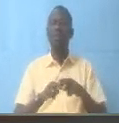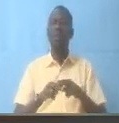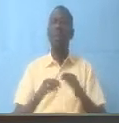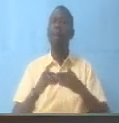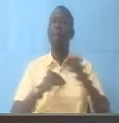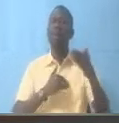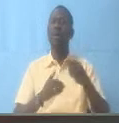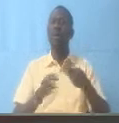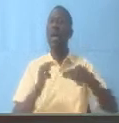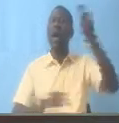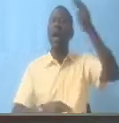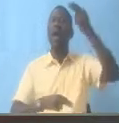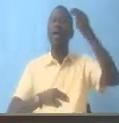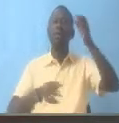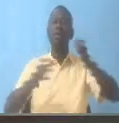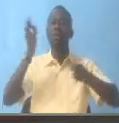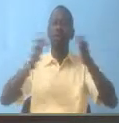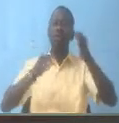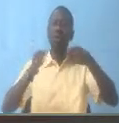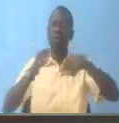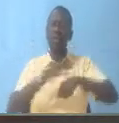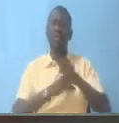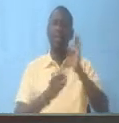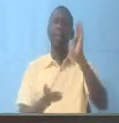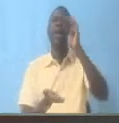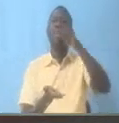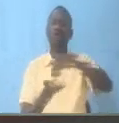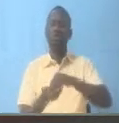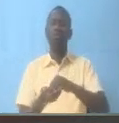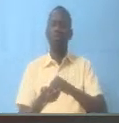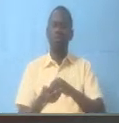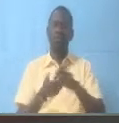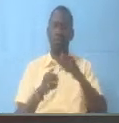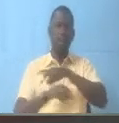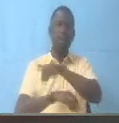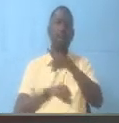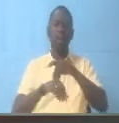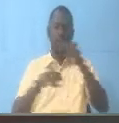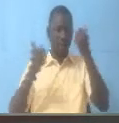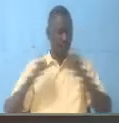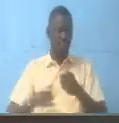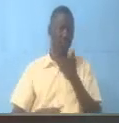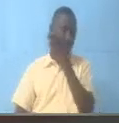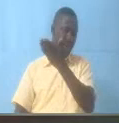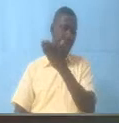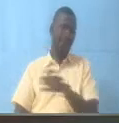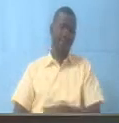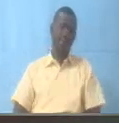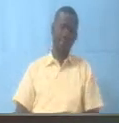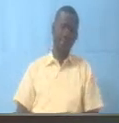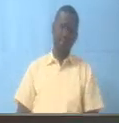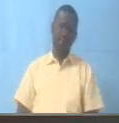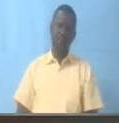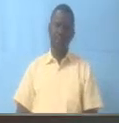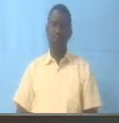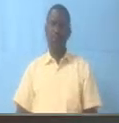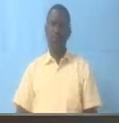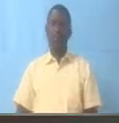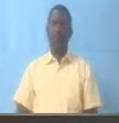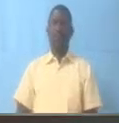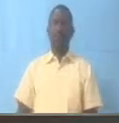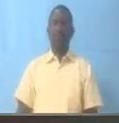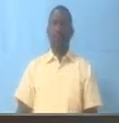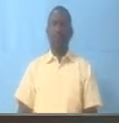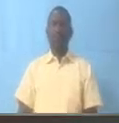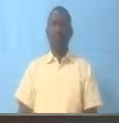Banjul. Président bi moo ñu tànnoon ci jamono bu ñu àggee ñu bataaxel bi ñu continuer commencé def suñu liggéey naam sax liggéey bi jafe woon